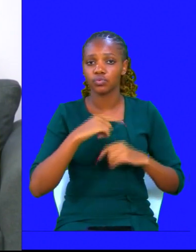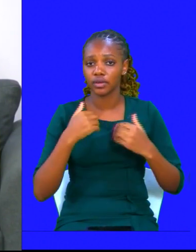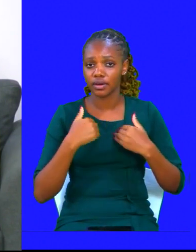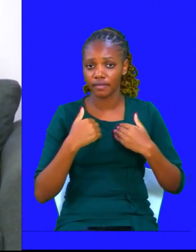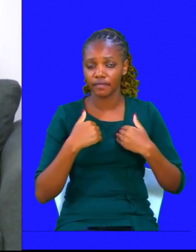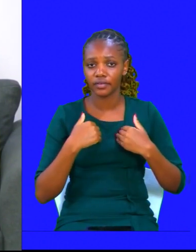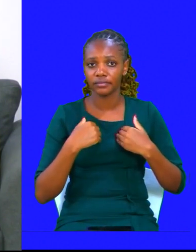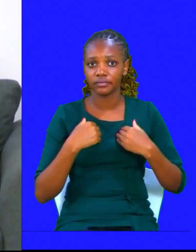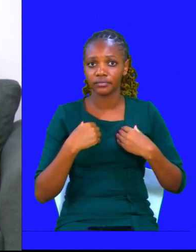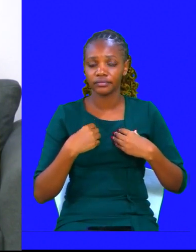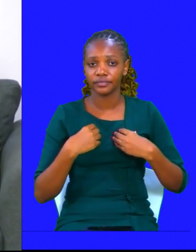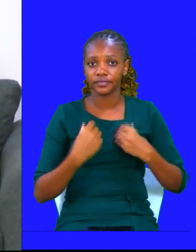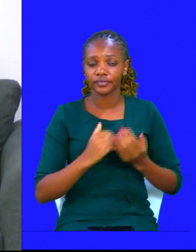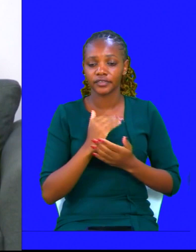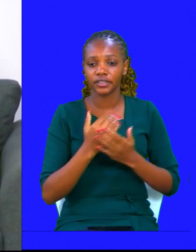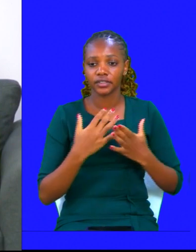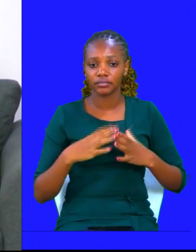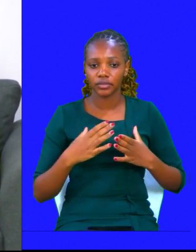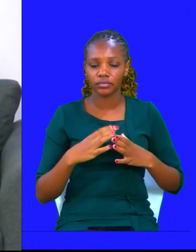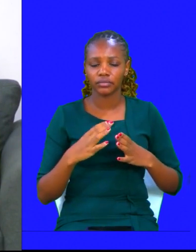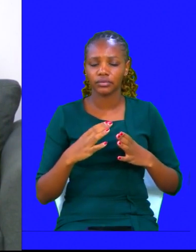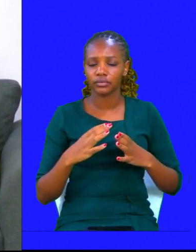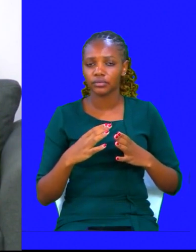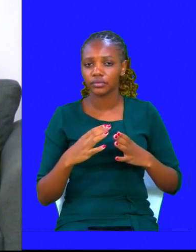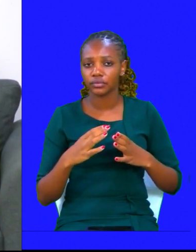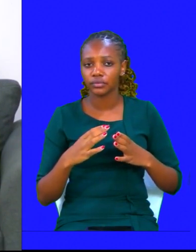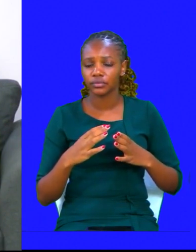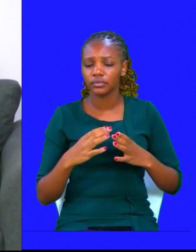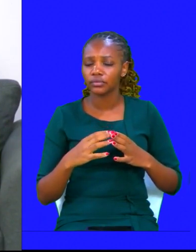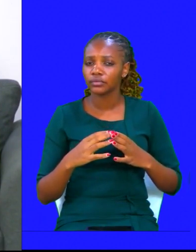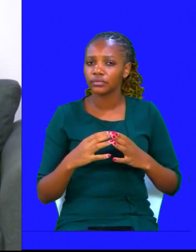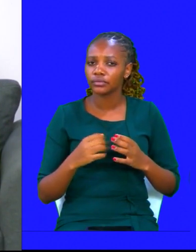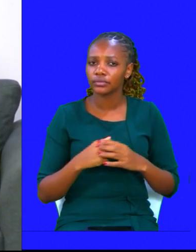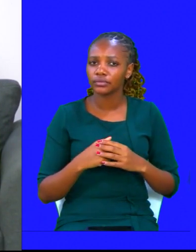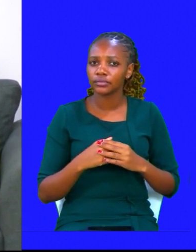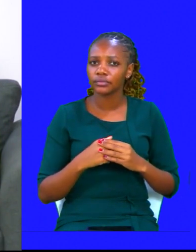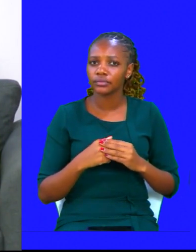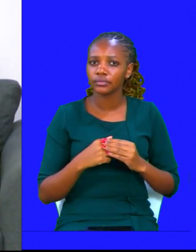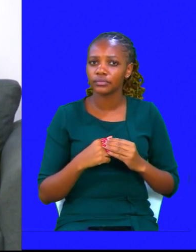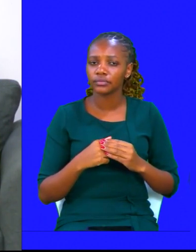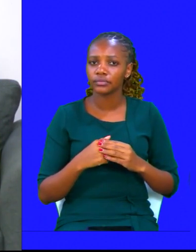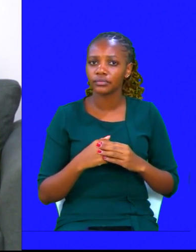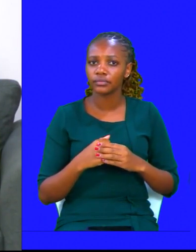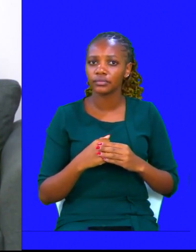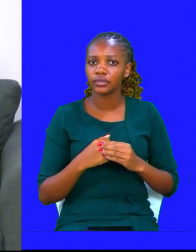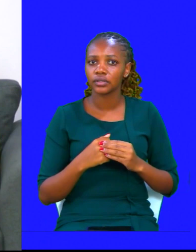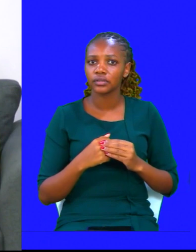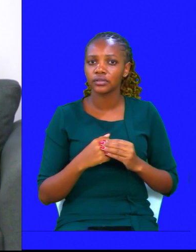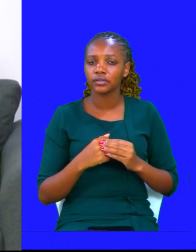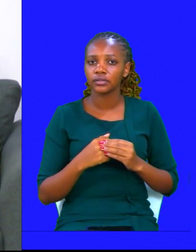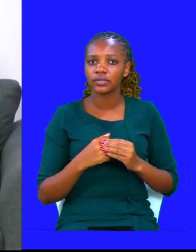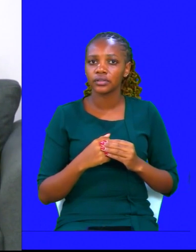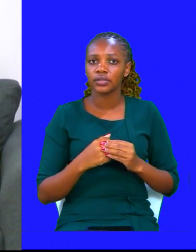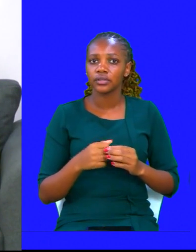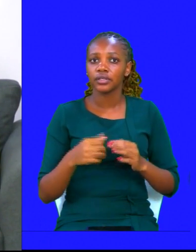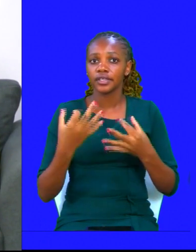engaging, some of us are trial and errors. Some of us are not trial and errors. Some of us they get to love the person and stick with